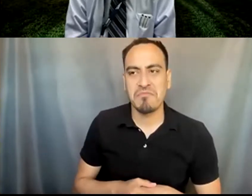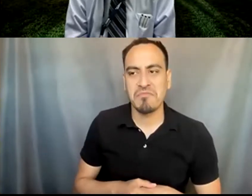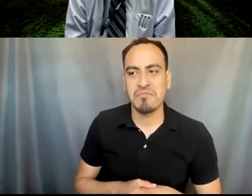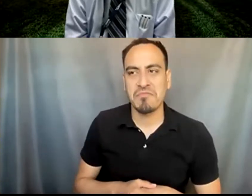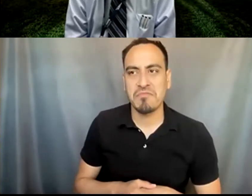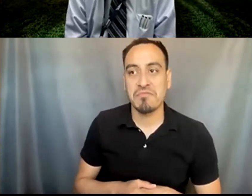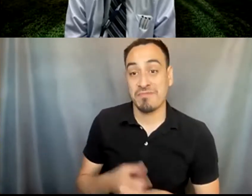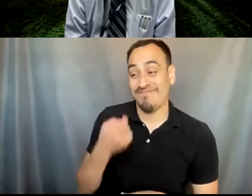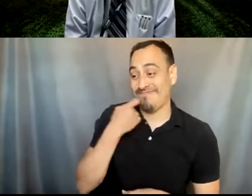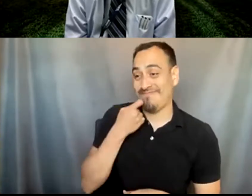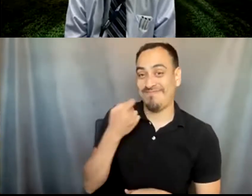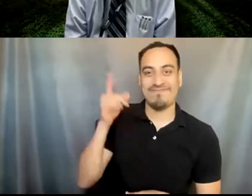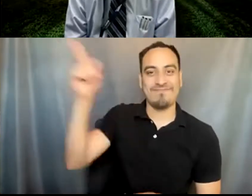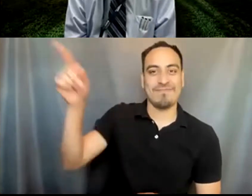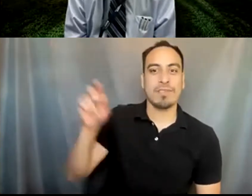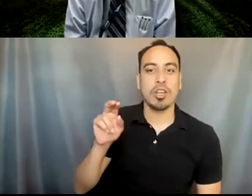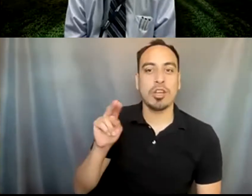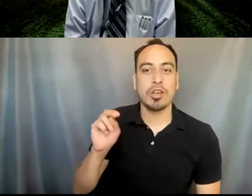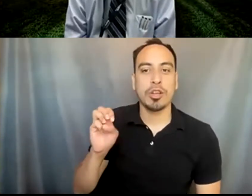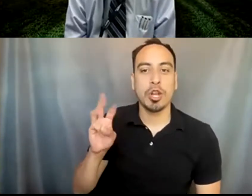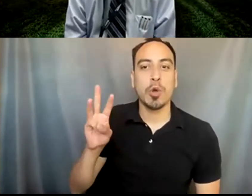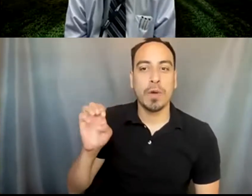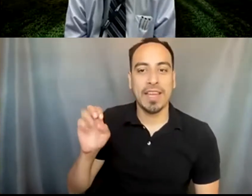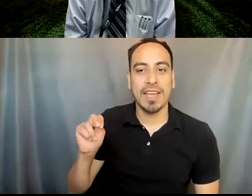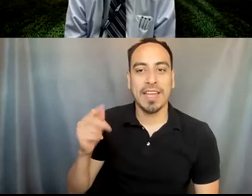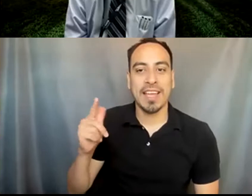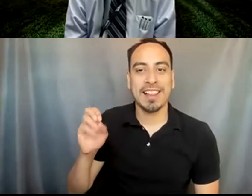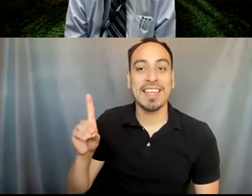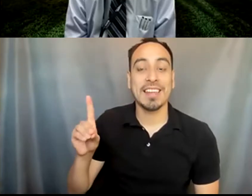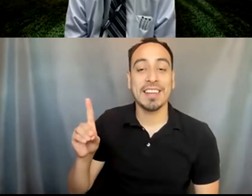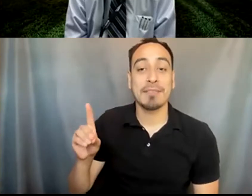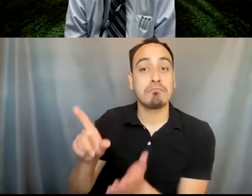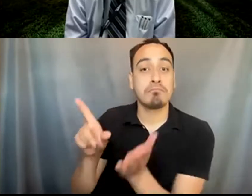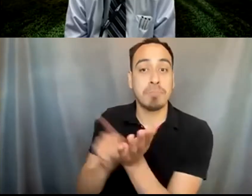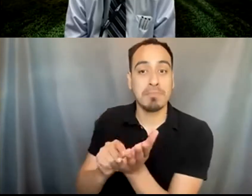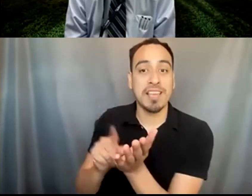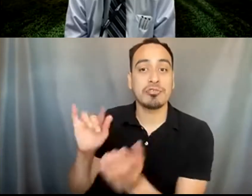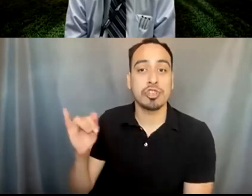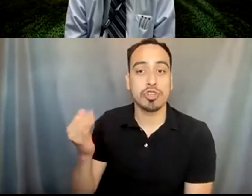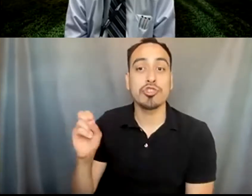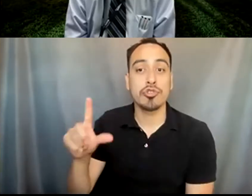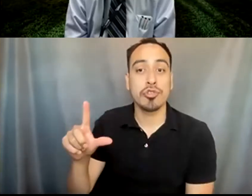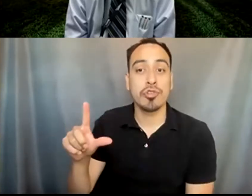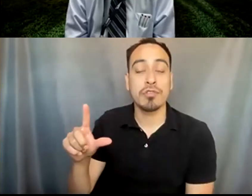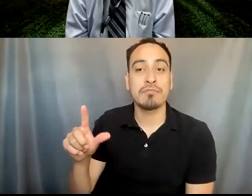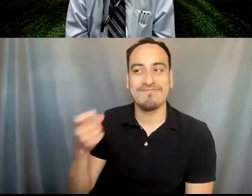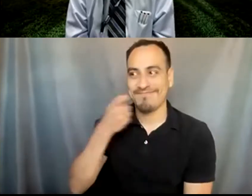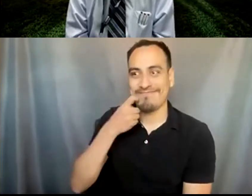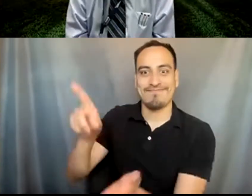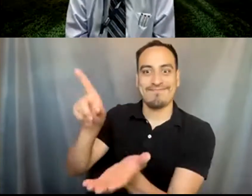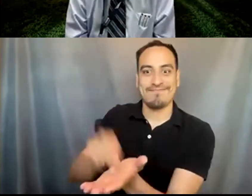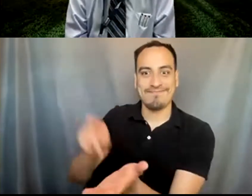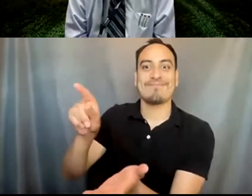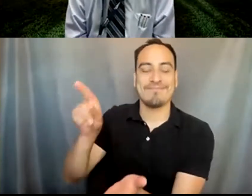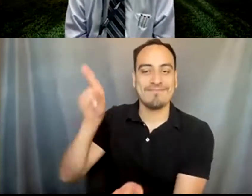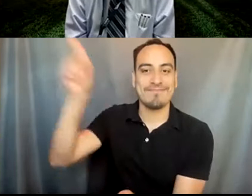publication in the New England Journal of Medicine on the data from the Novavax trial in South